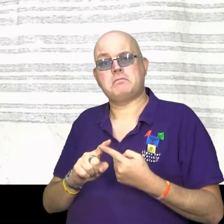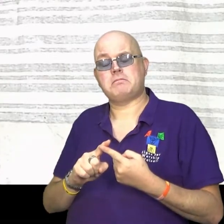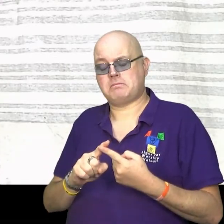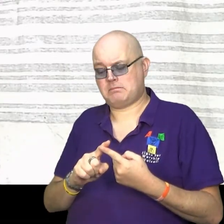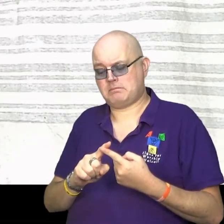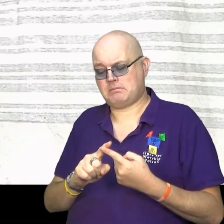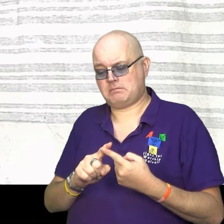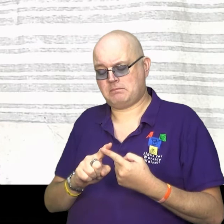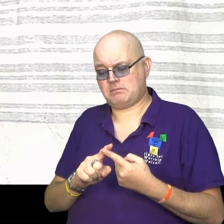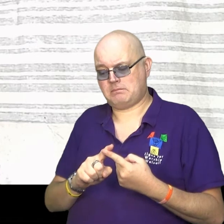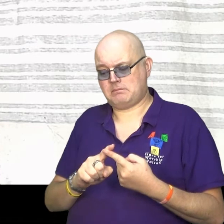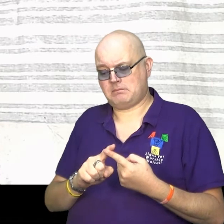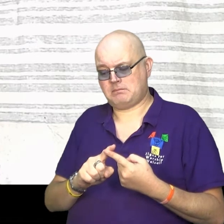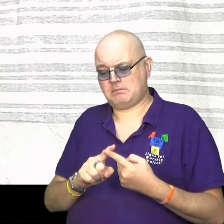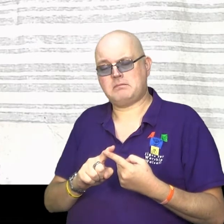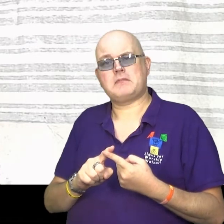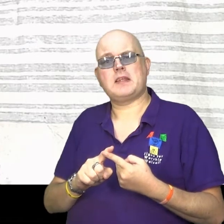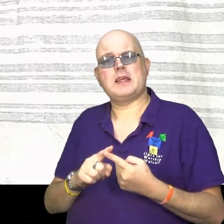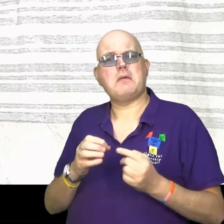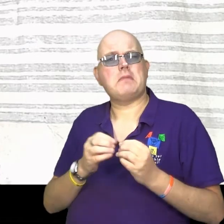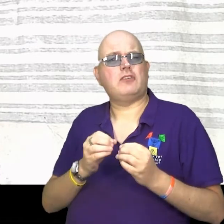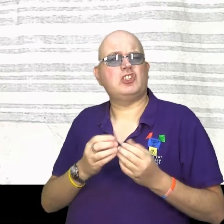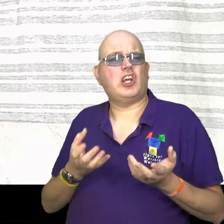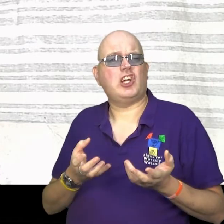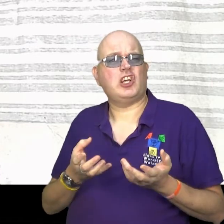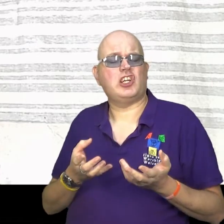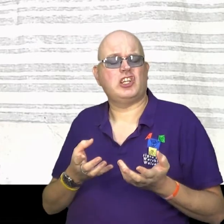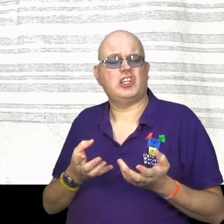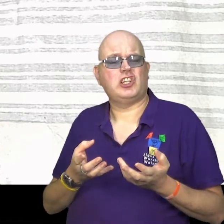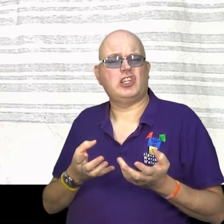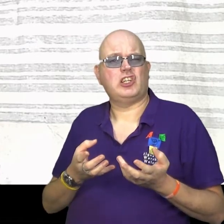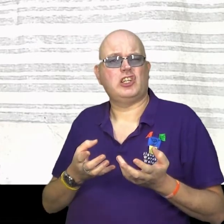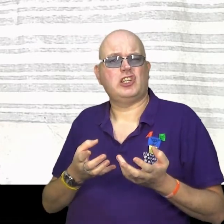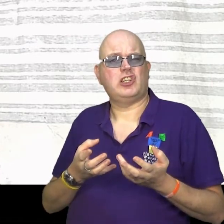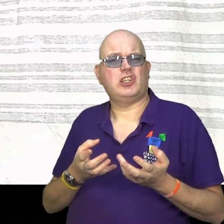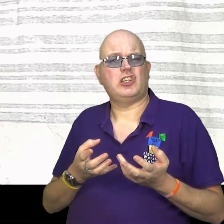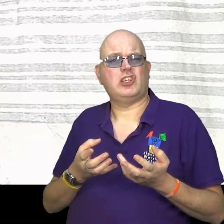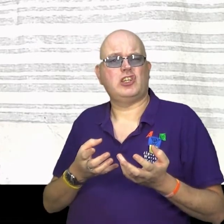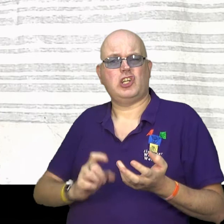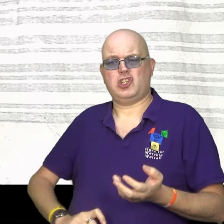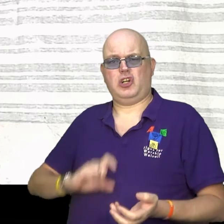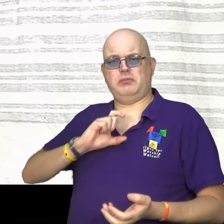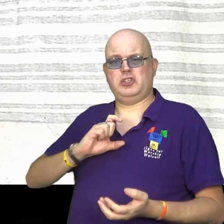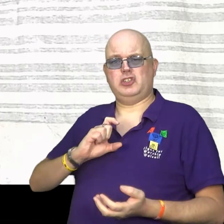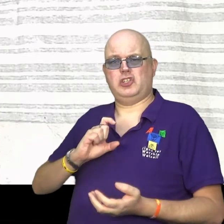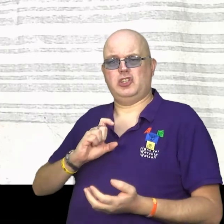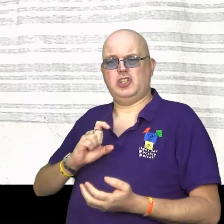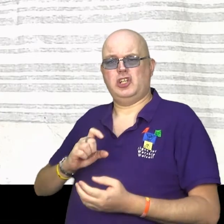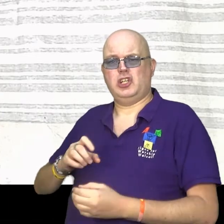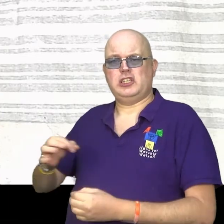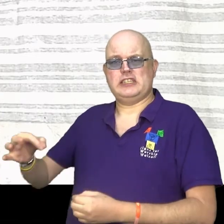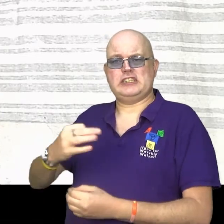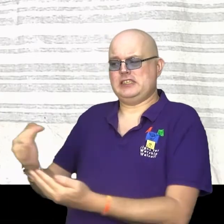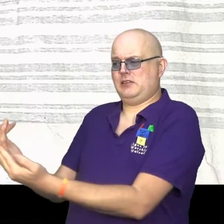First, and honestly, I think least likely, is that Belshazzar is so confident that the city gates will